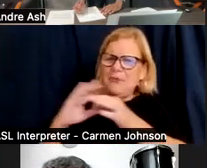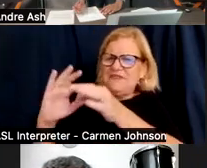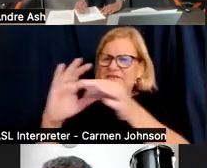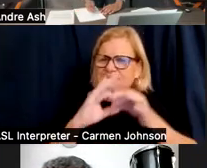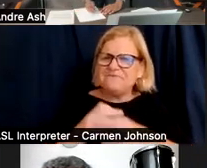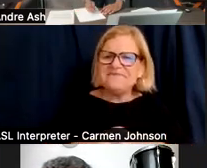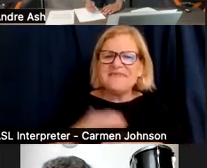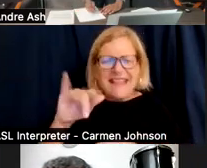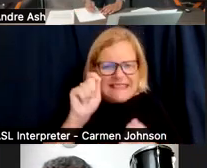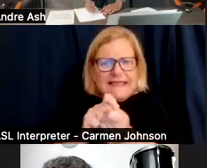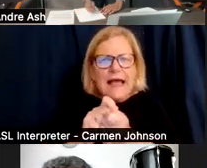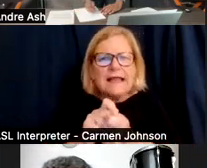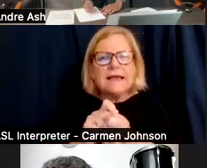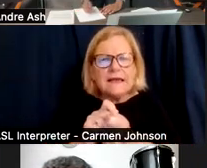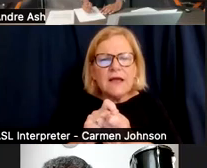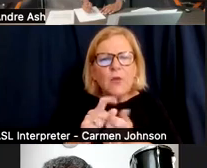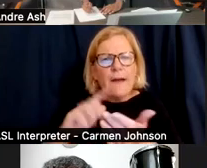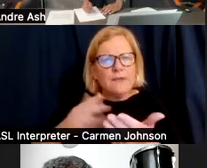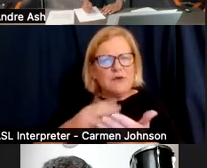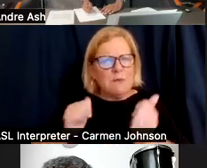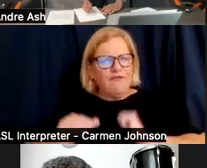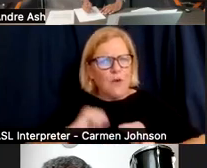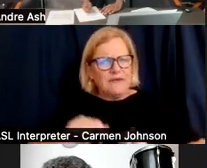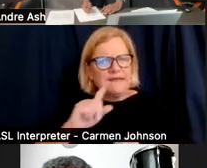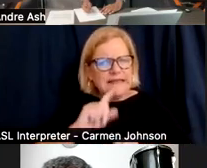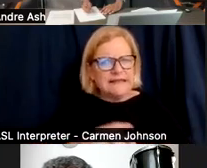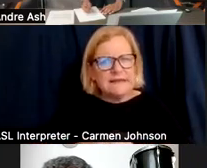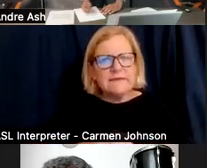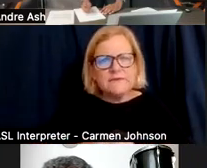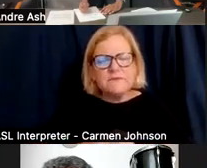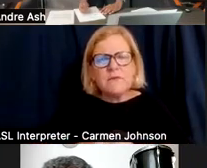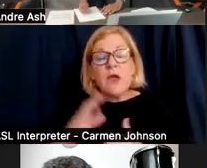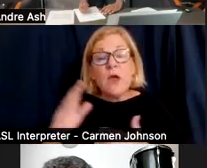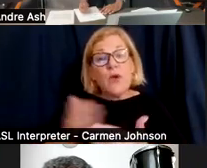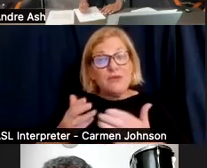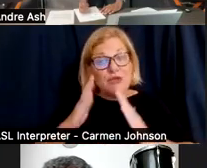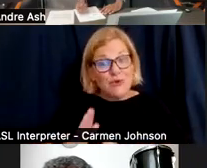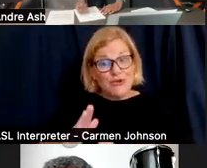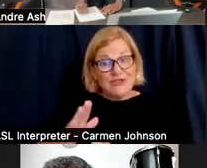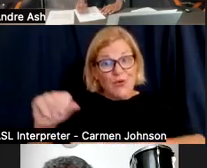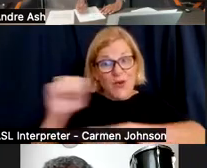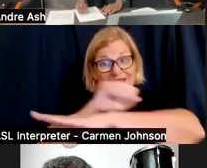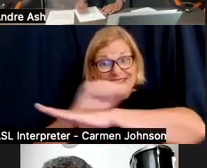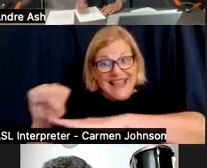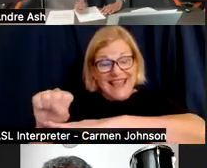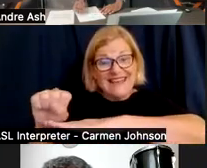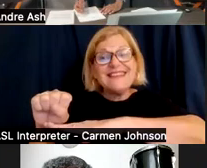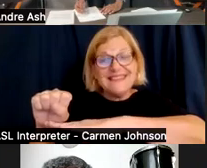that's exactly what a music performance is. When the musicians hit the bandstand,